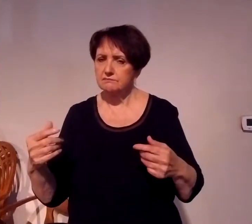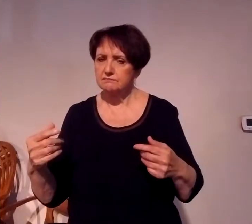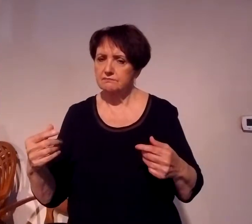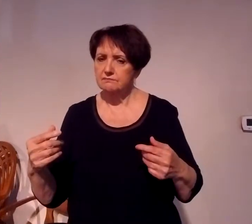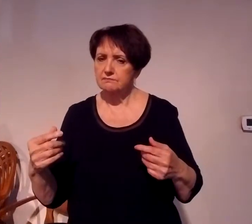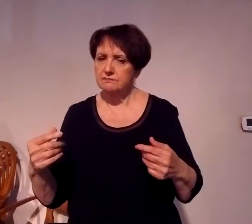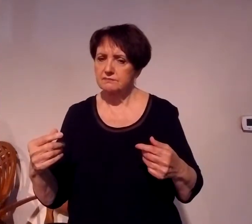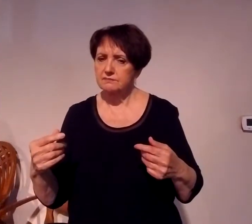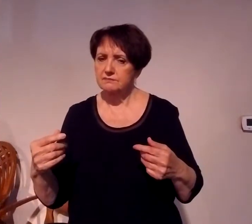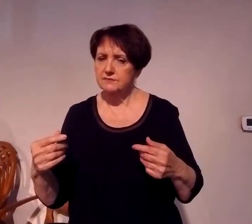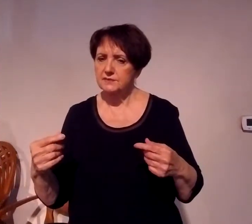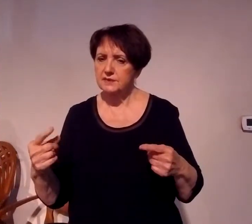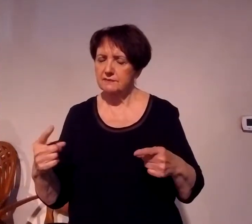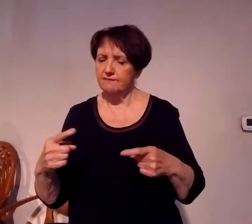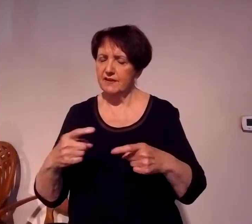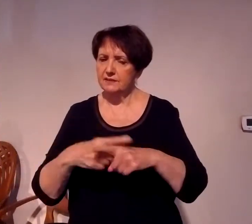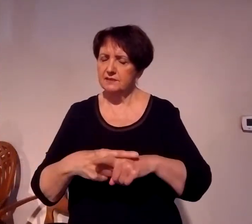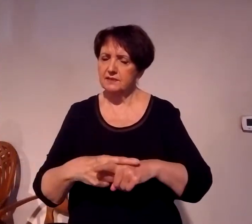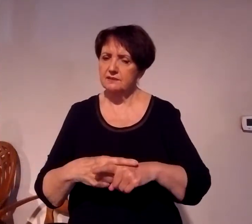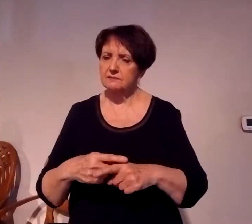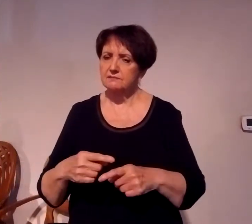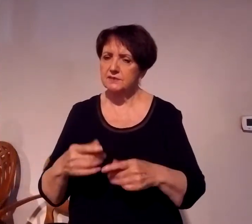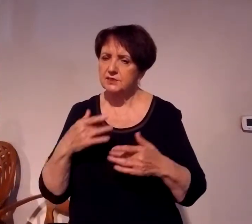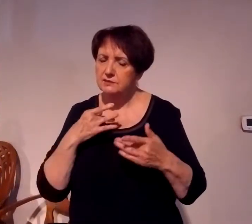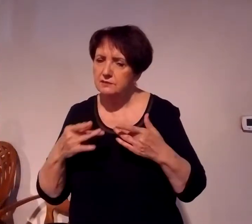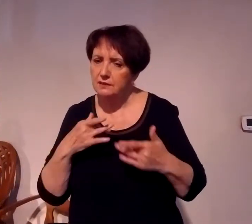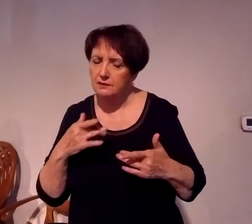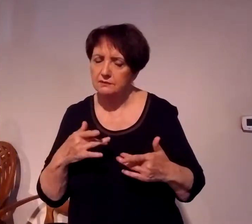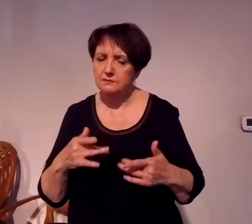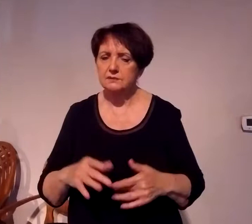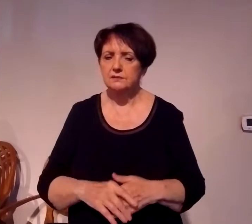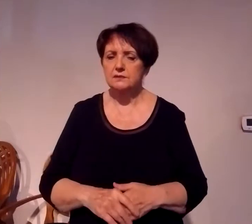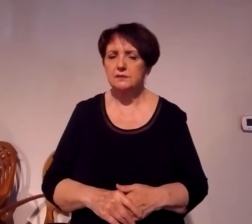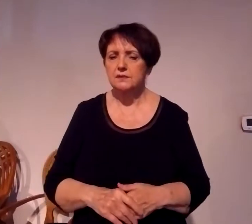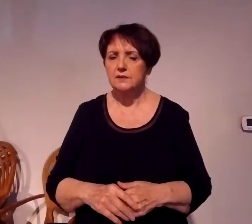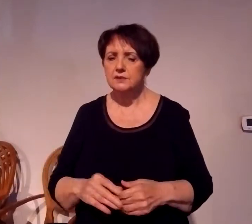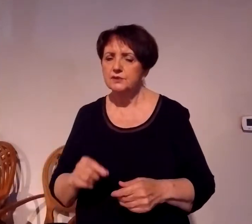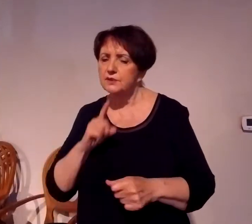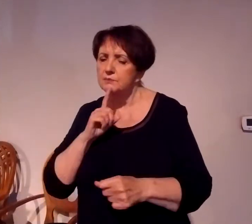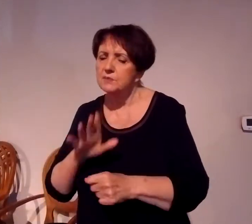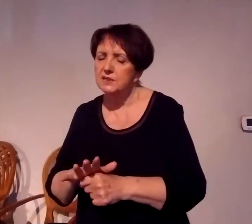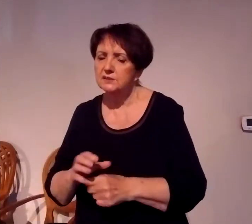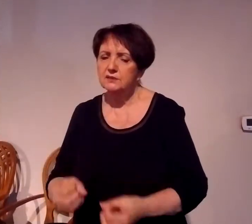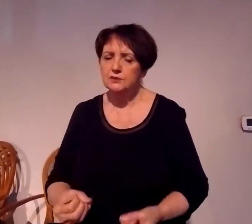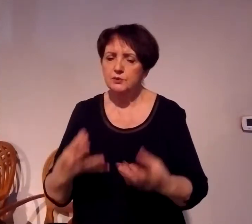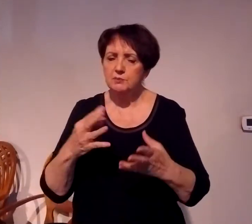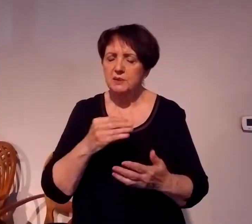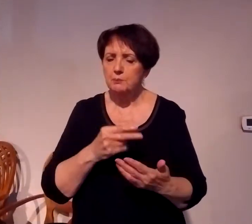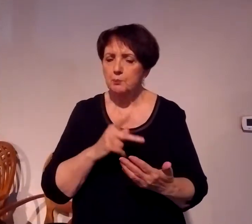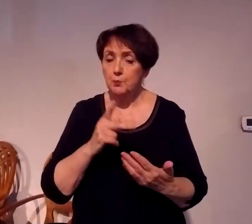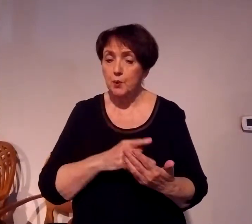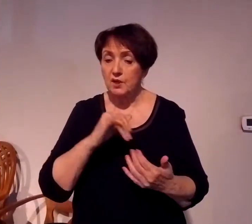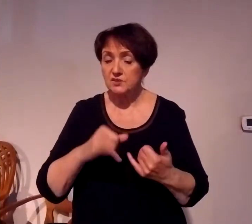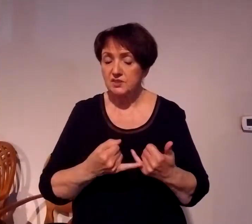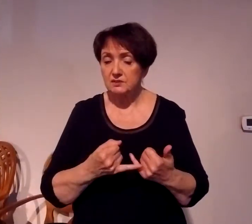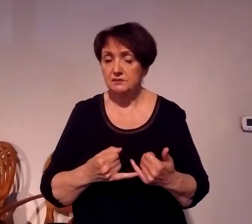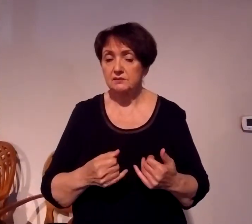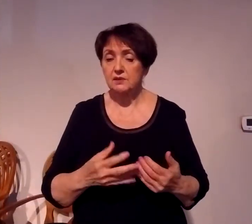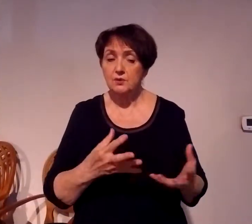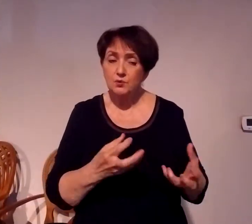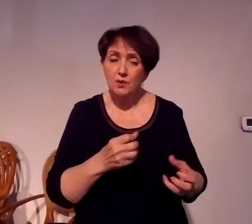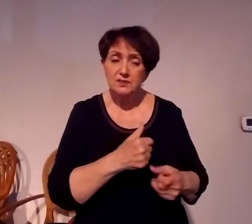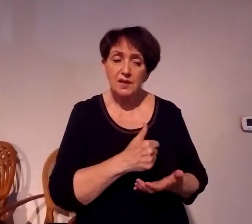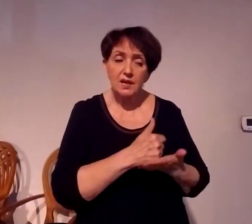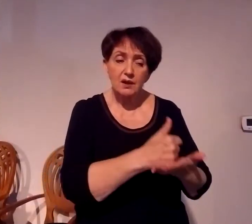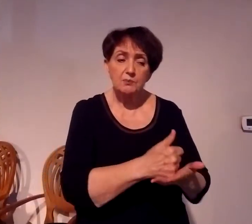too many demands, to commit oneself to too many projects, to want to help everyone in everything is